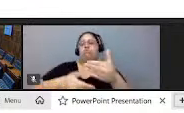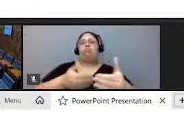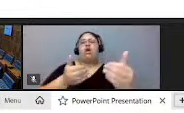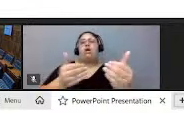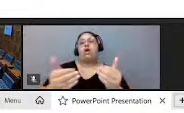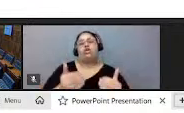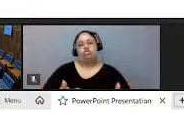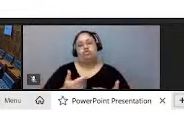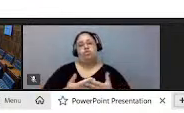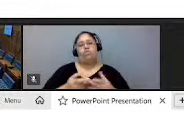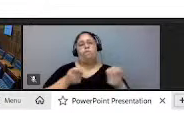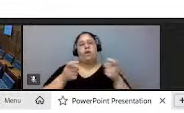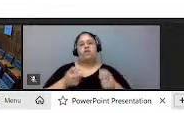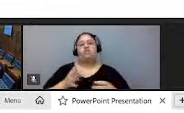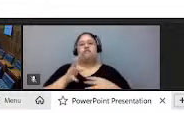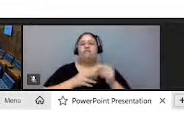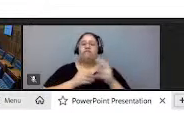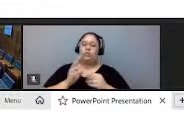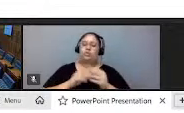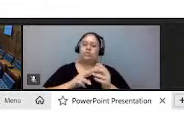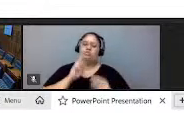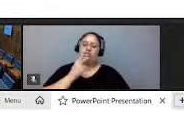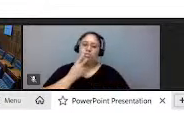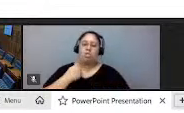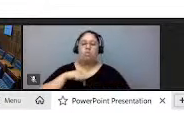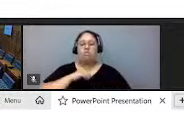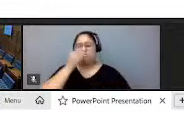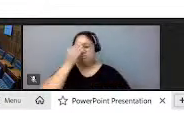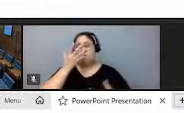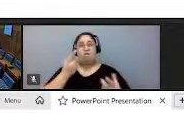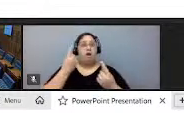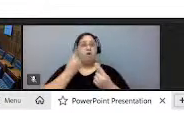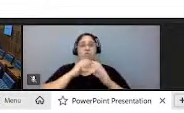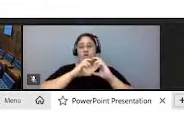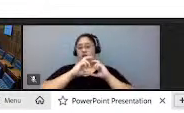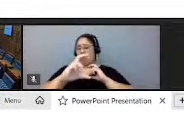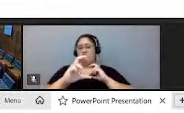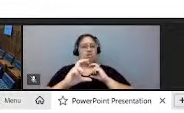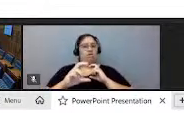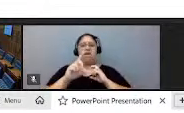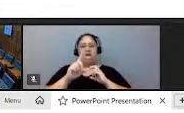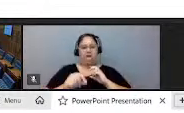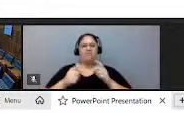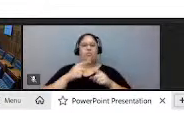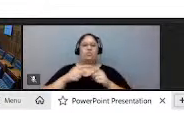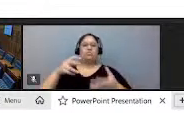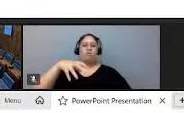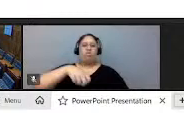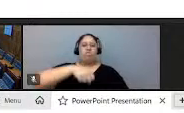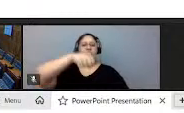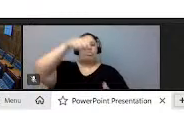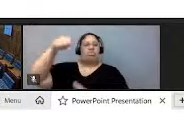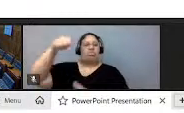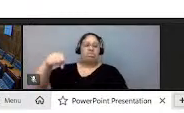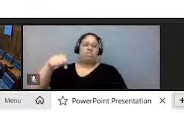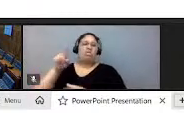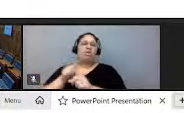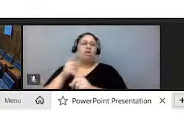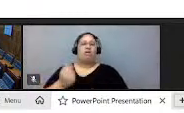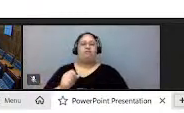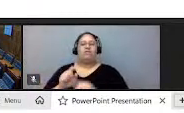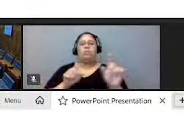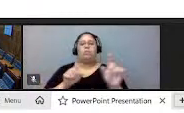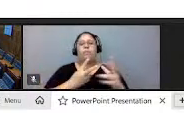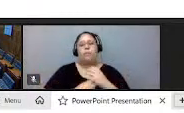managing of fruit because we know that this is not only in the container form but it is also in palletized conventional form so we need to